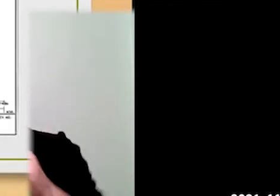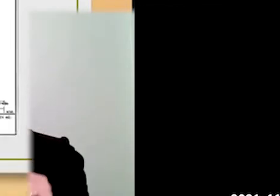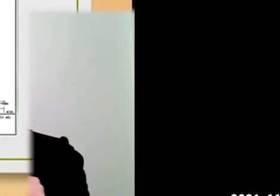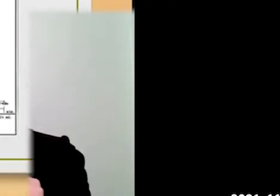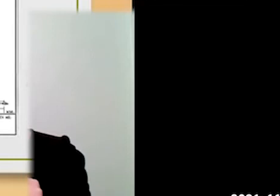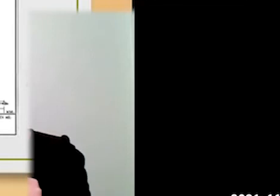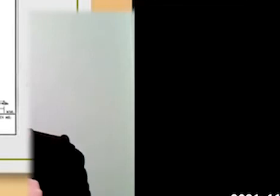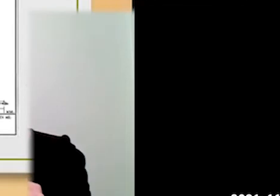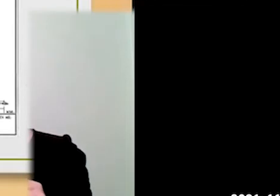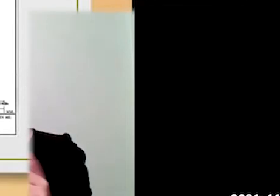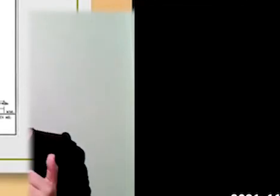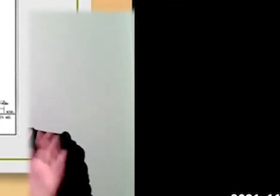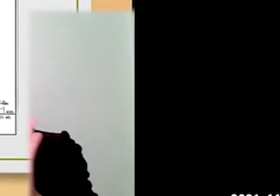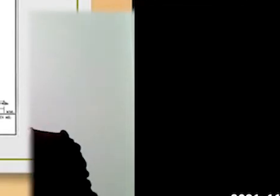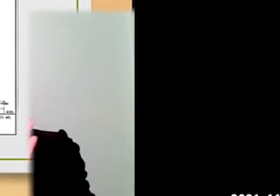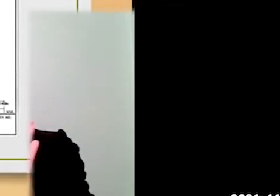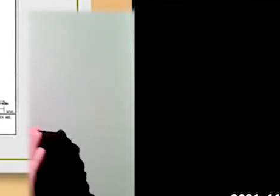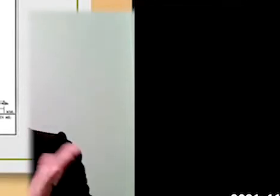Changes in the coast in